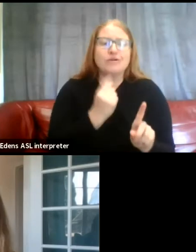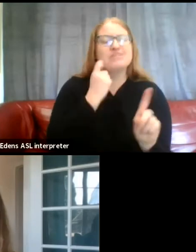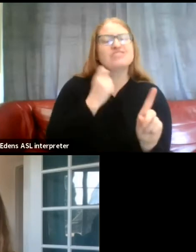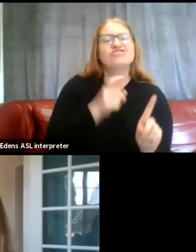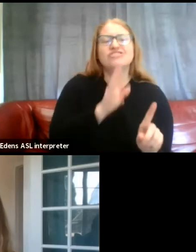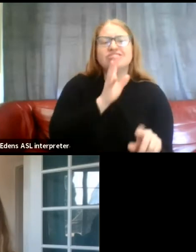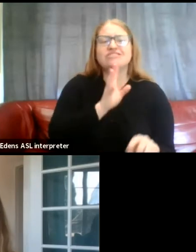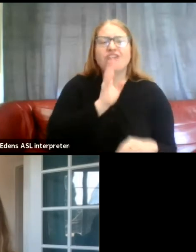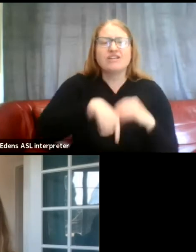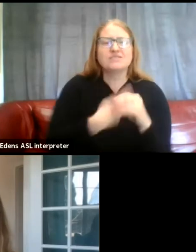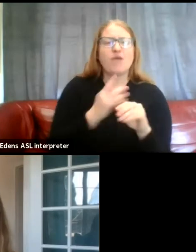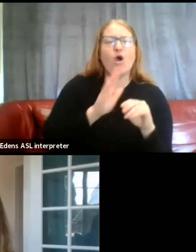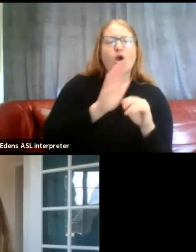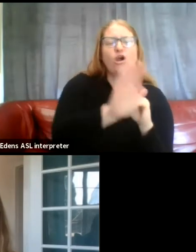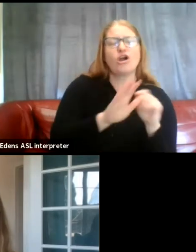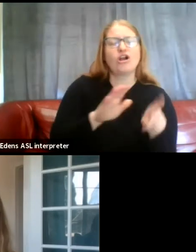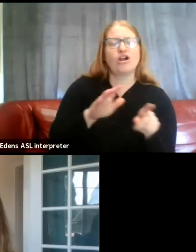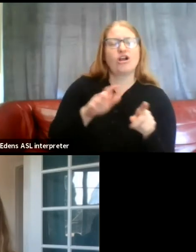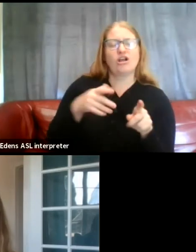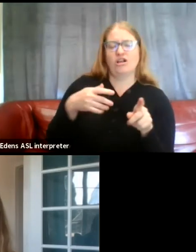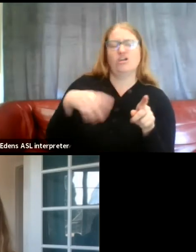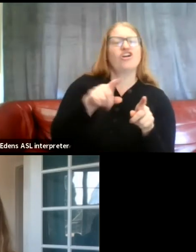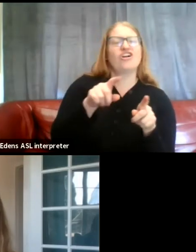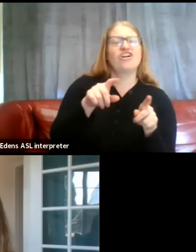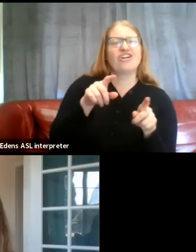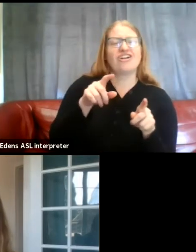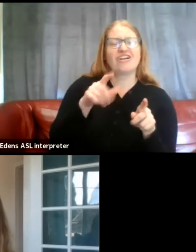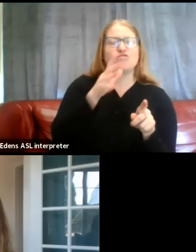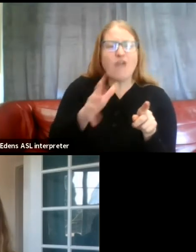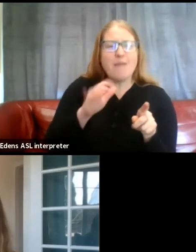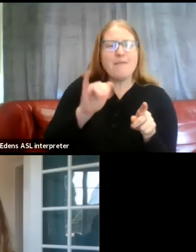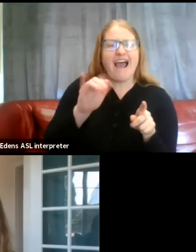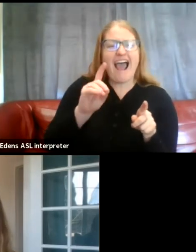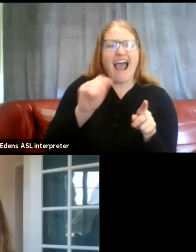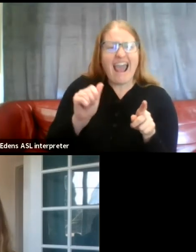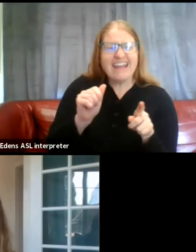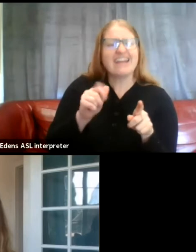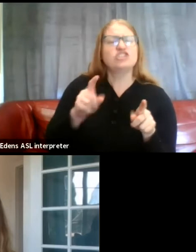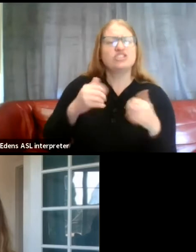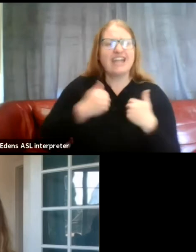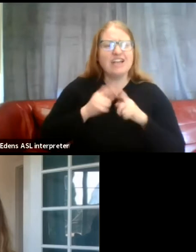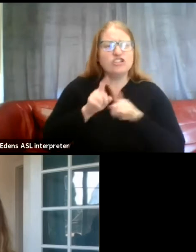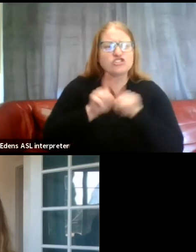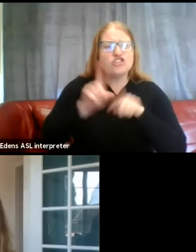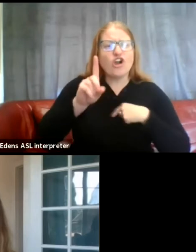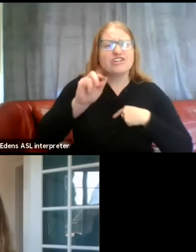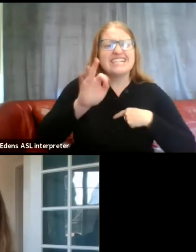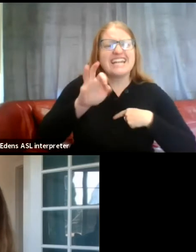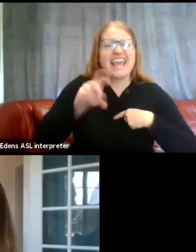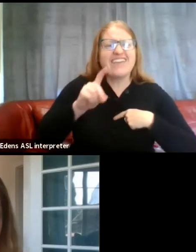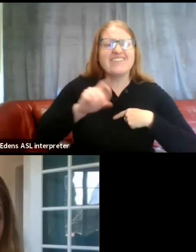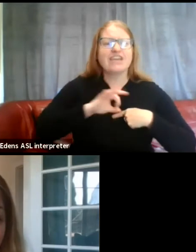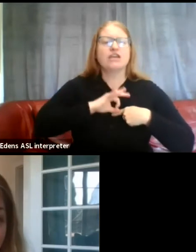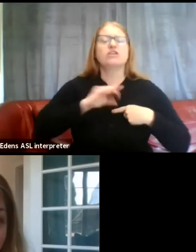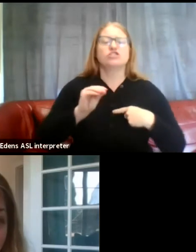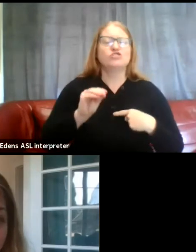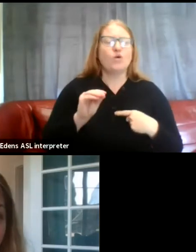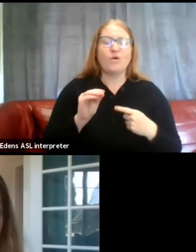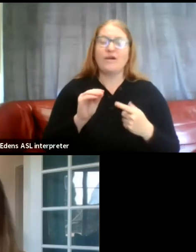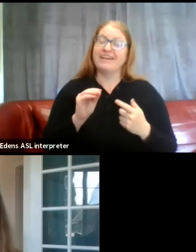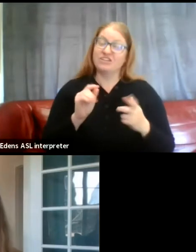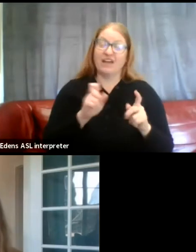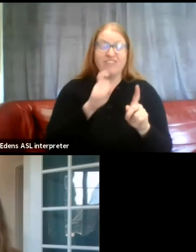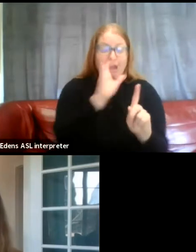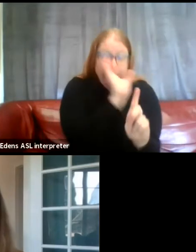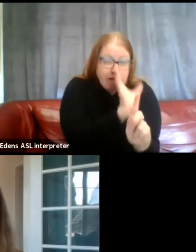and somebody sent me she wears a Star of David. So, but there's a little bit strange to go on like a hunt to play Jew, not a Jew with a TV character,